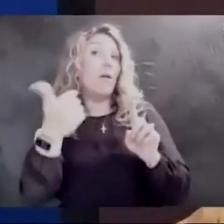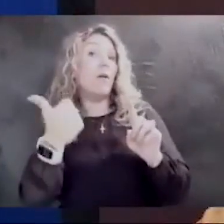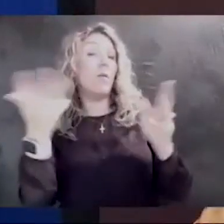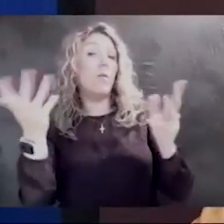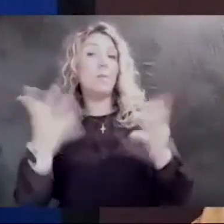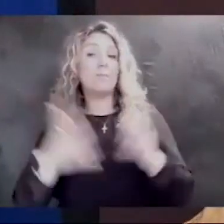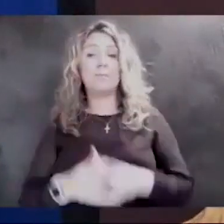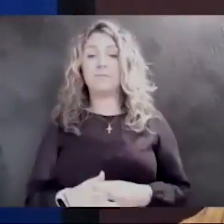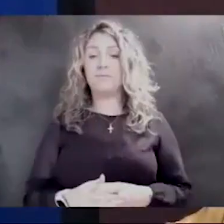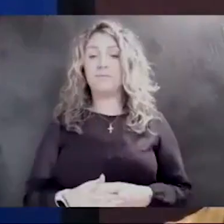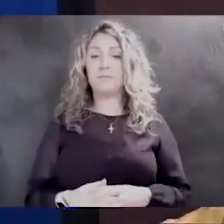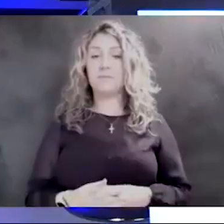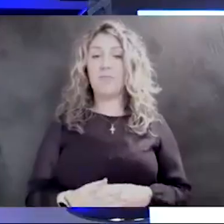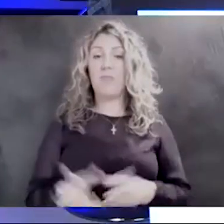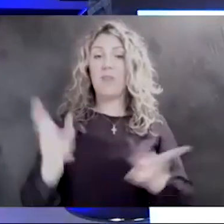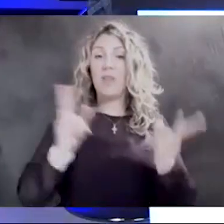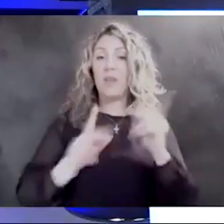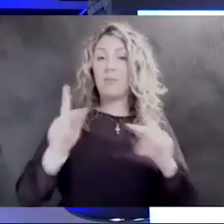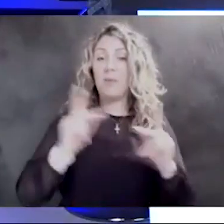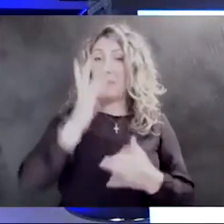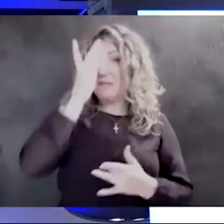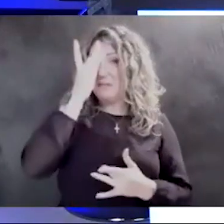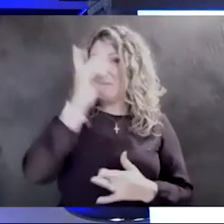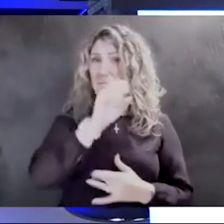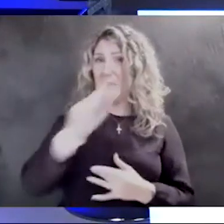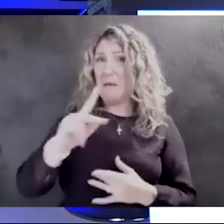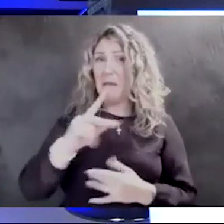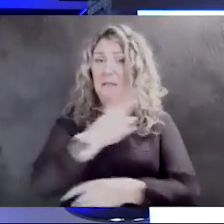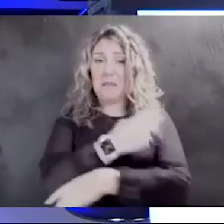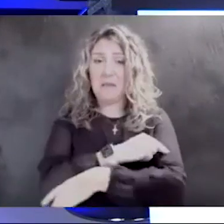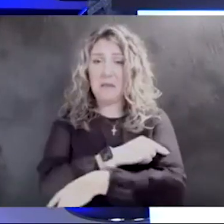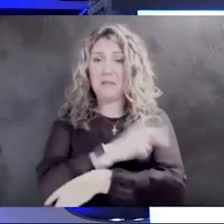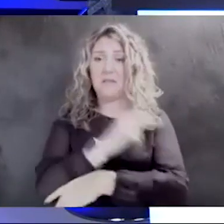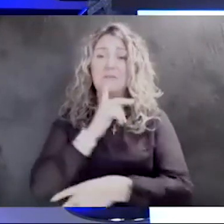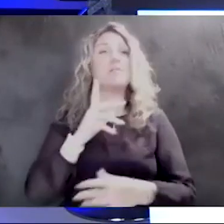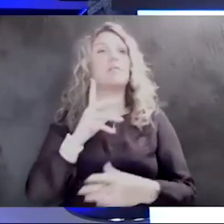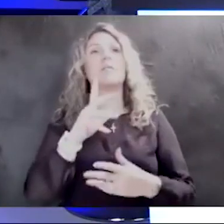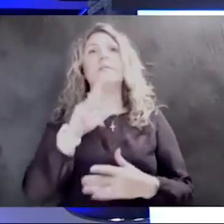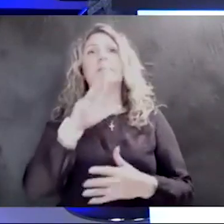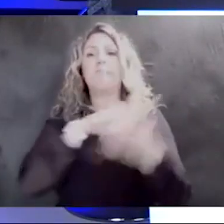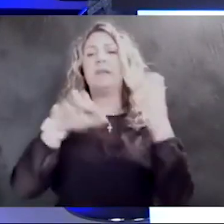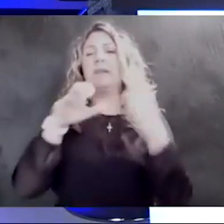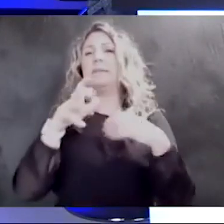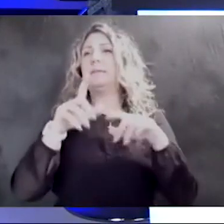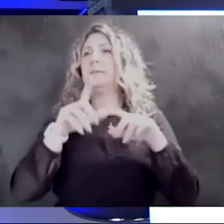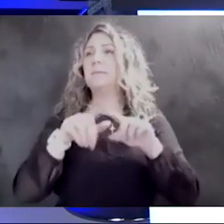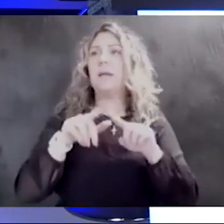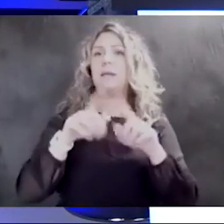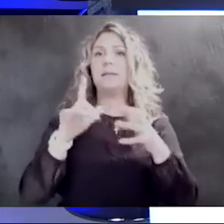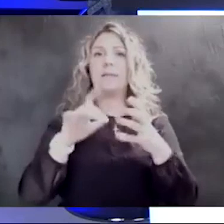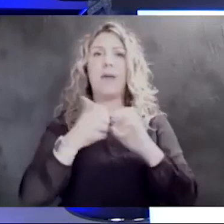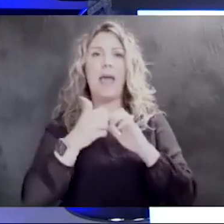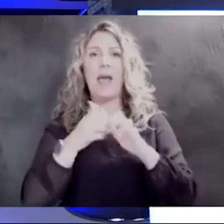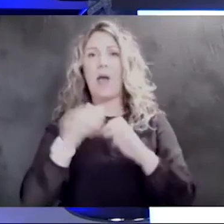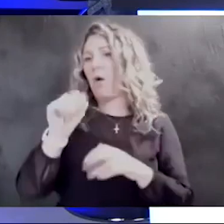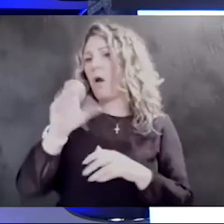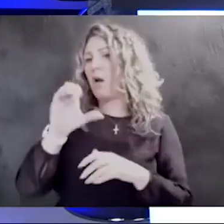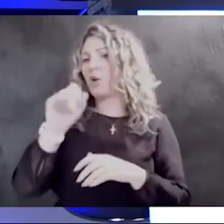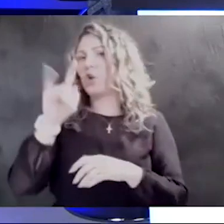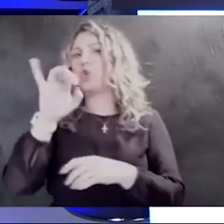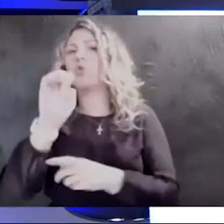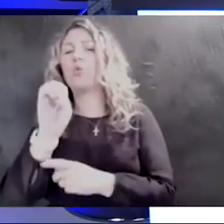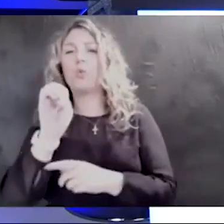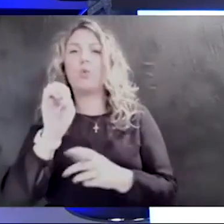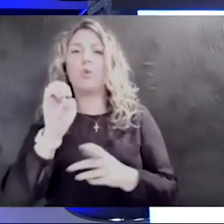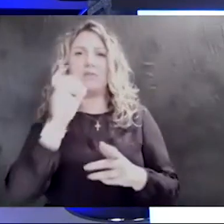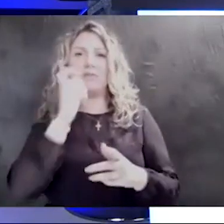are sick back in the hospitals again. Our case mix index, which is a measure of how acute you are, has never been higher. And yet we don't have as much COVID as we